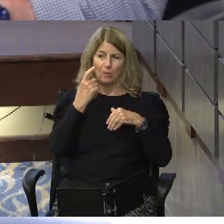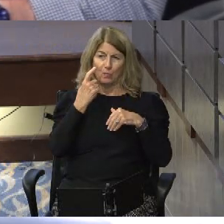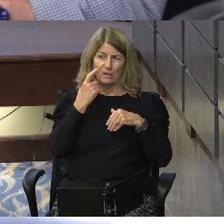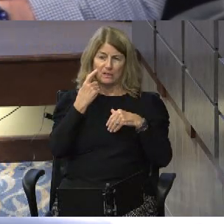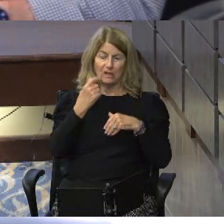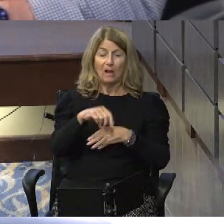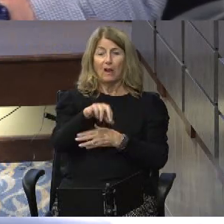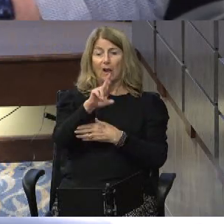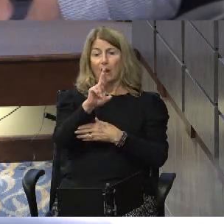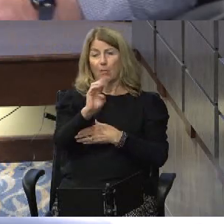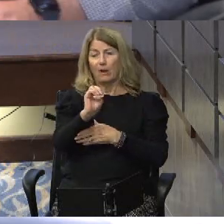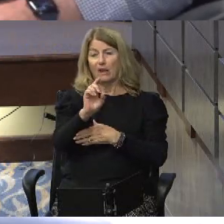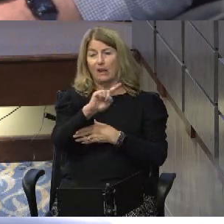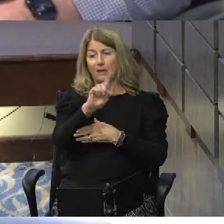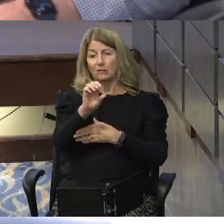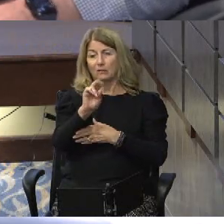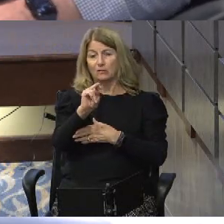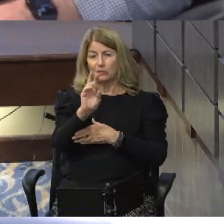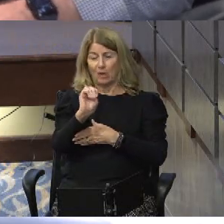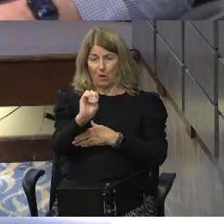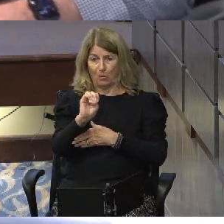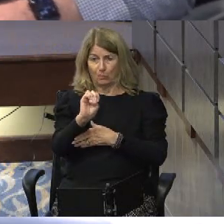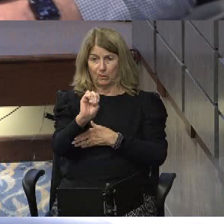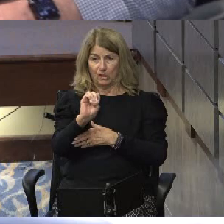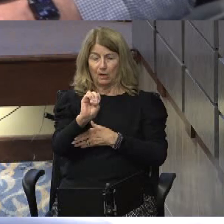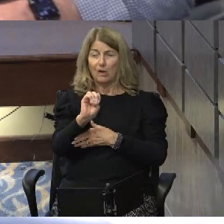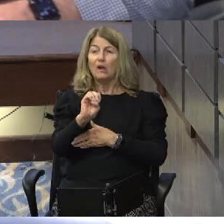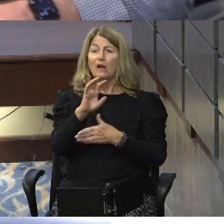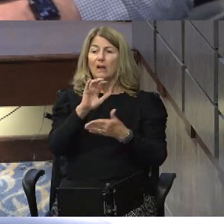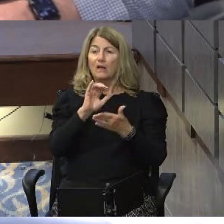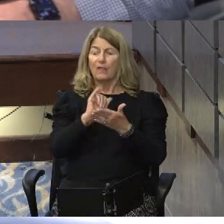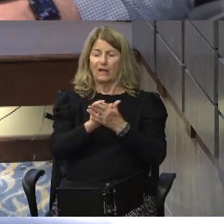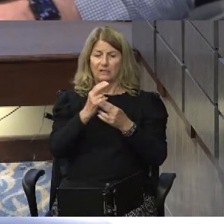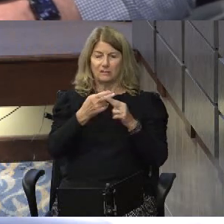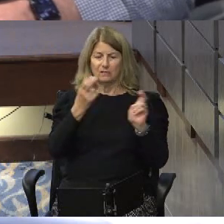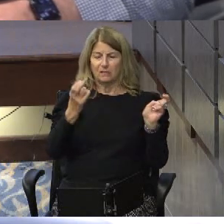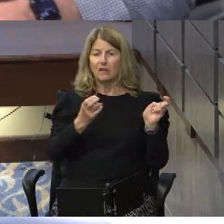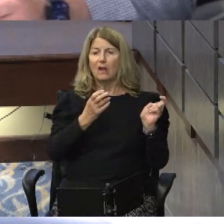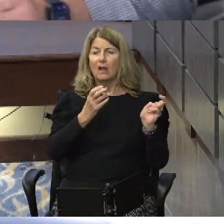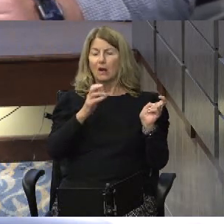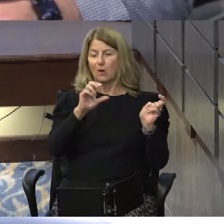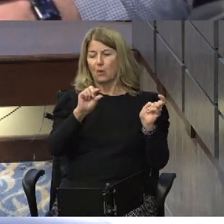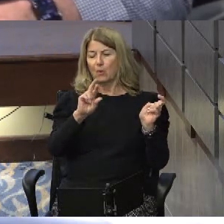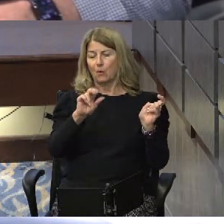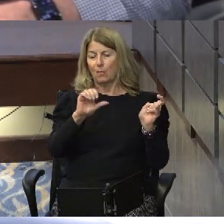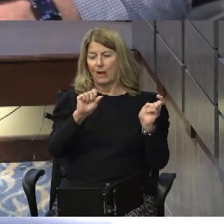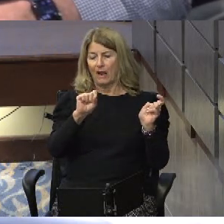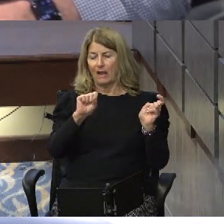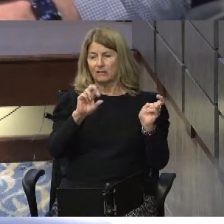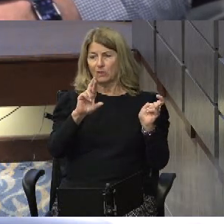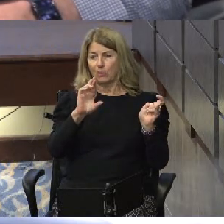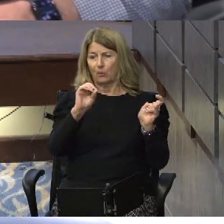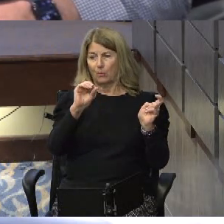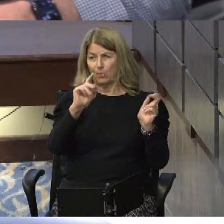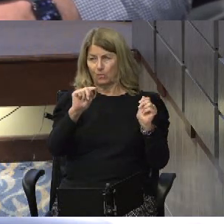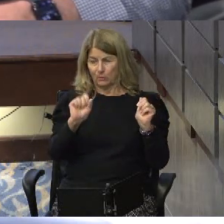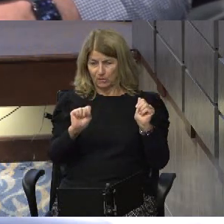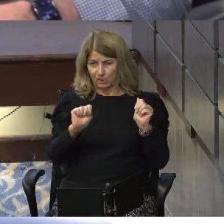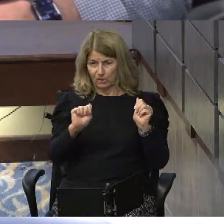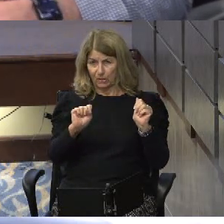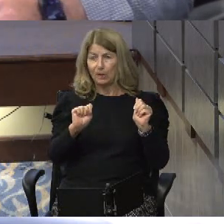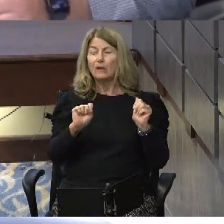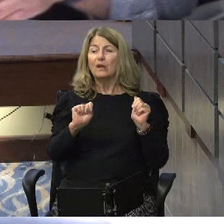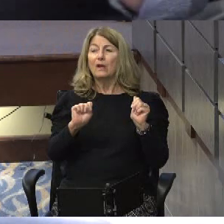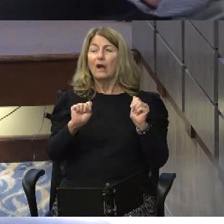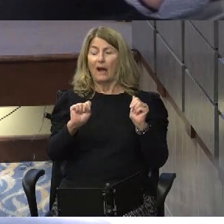rezone for our manor house. I mean, it's grassroots. It's knocking on a door and saying, can I walk over to this property with you? You know, I